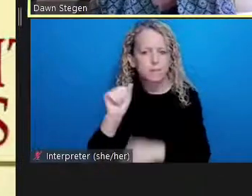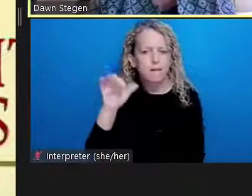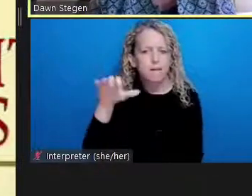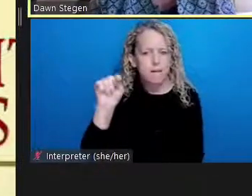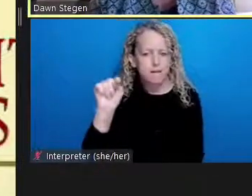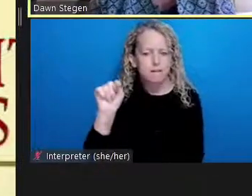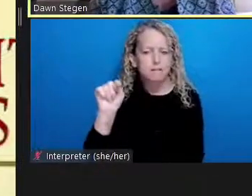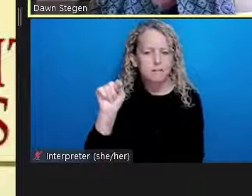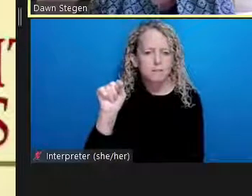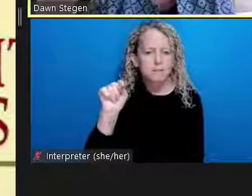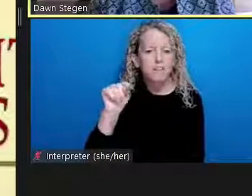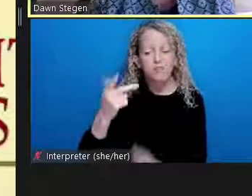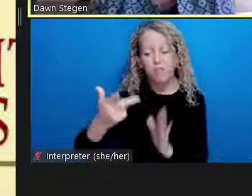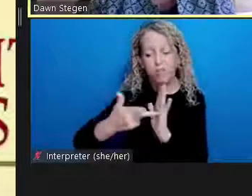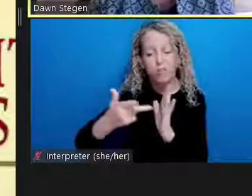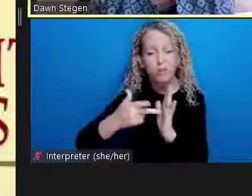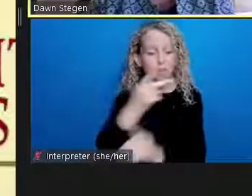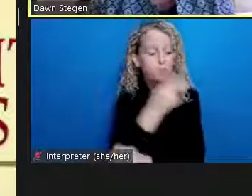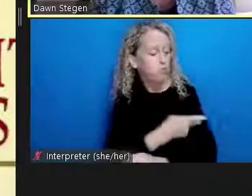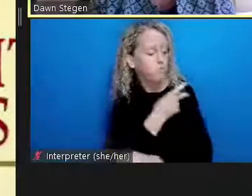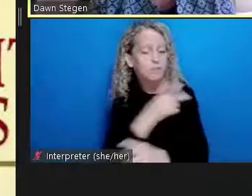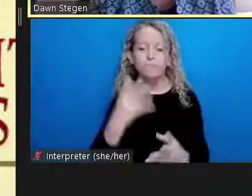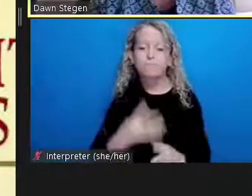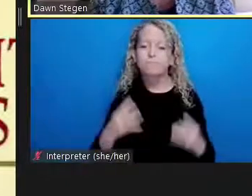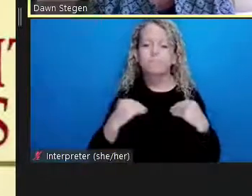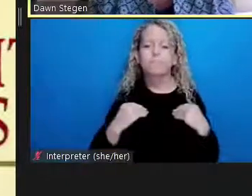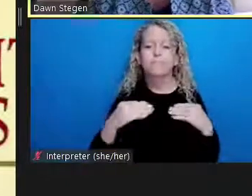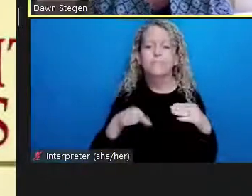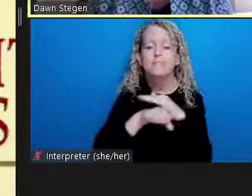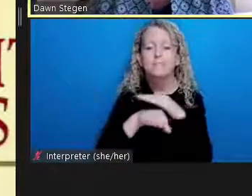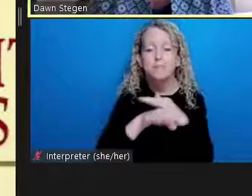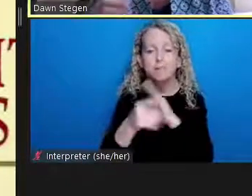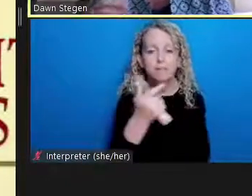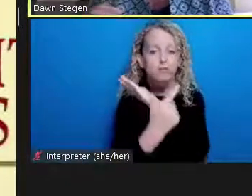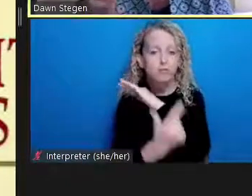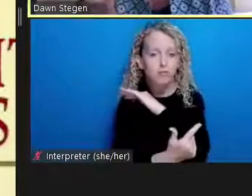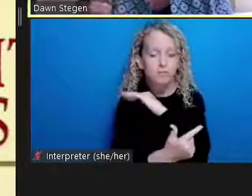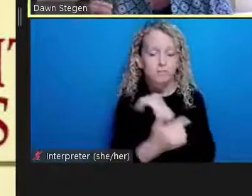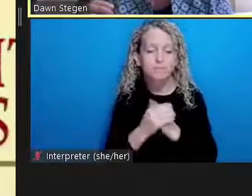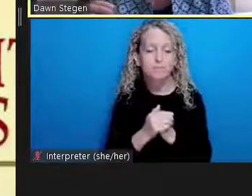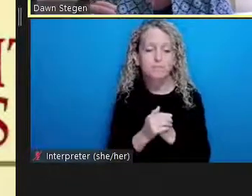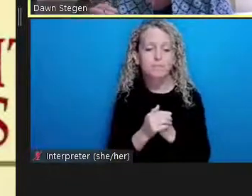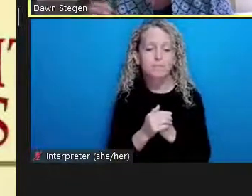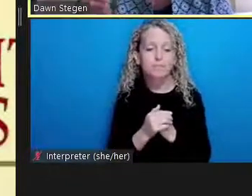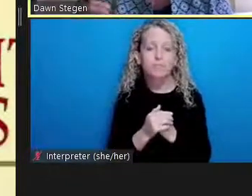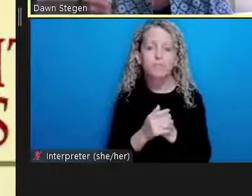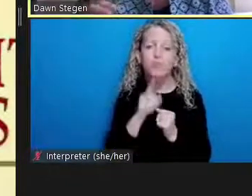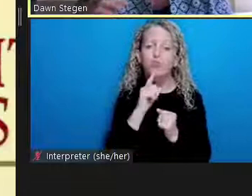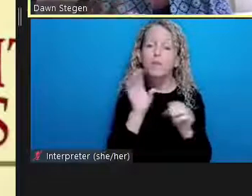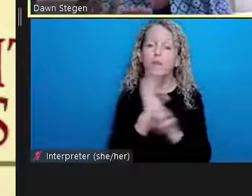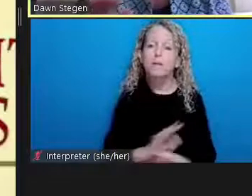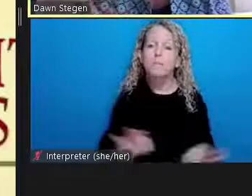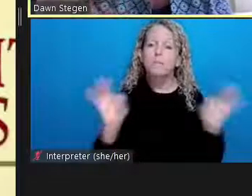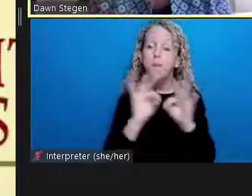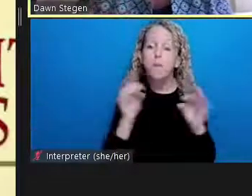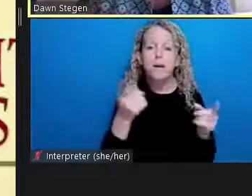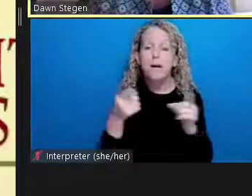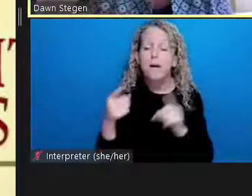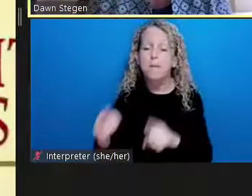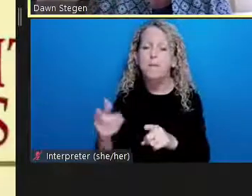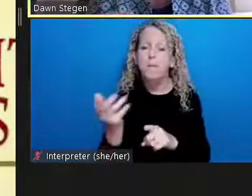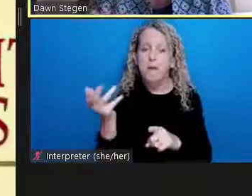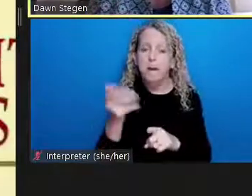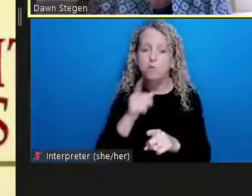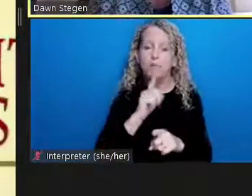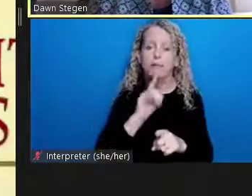third province to adopt accessibility legislation. One of the most important things that happened, and a key element of the Accessibility